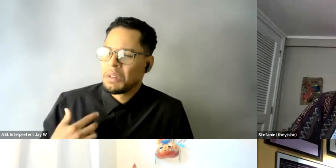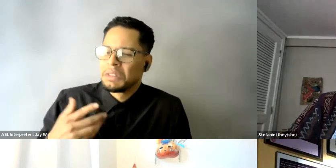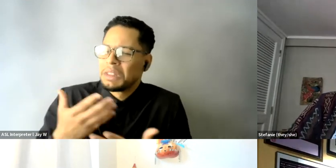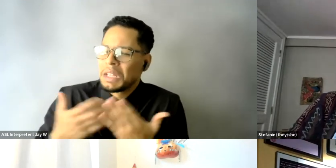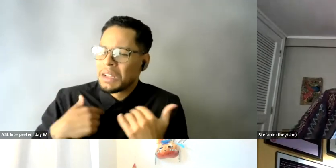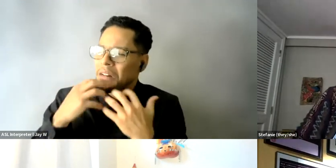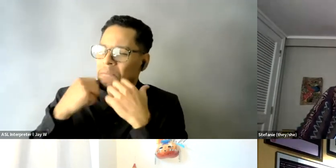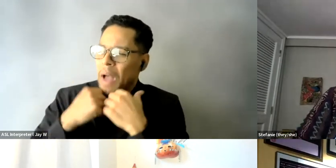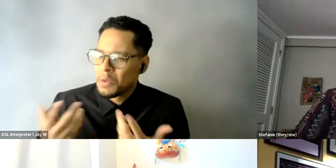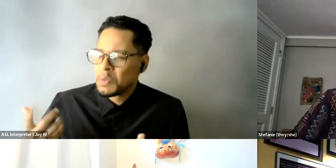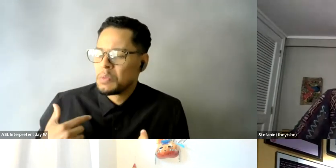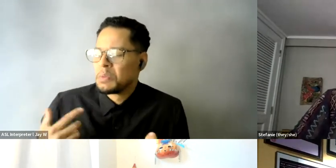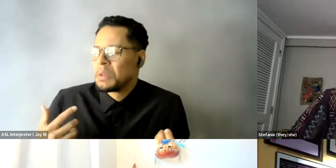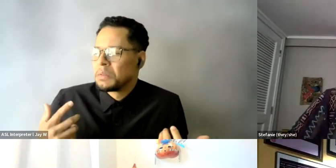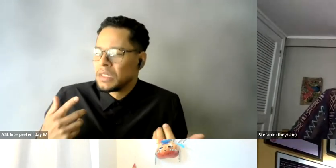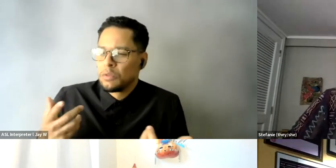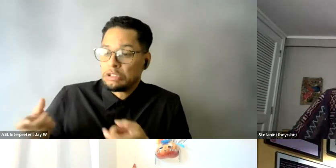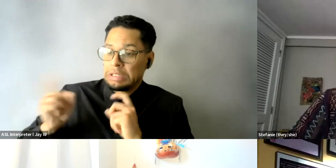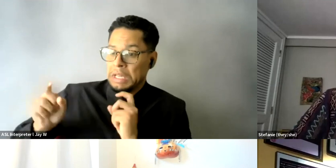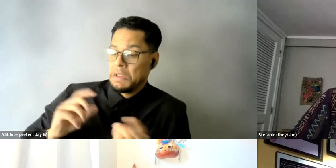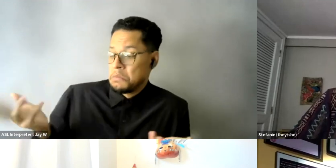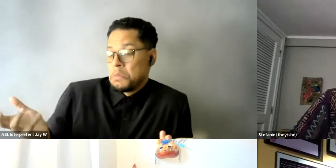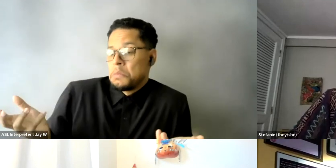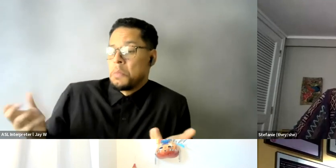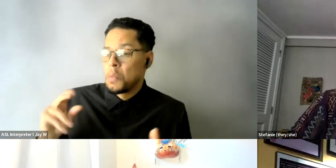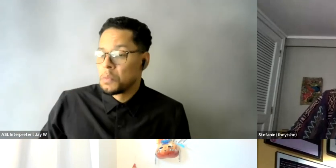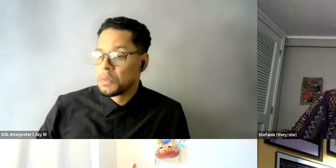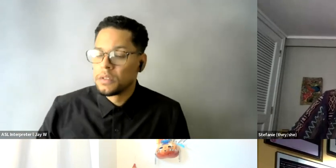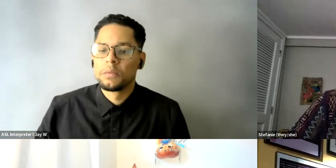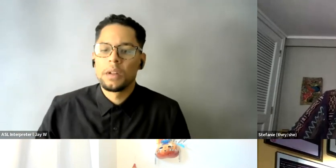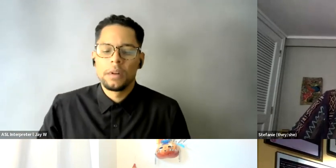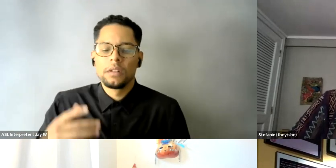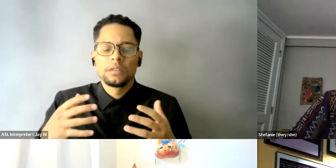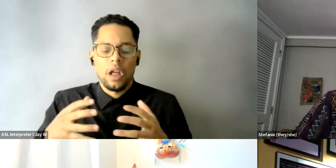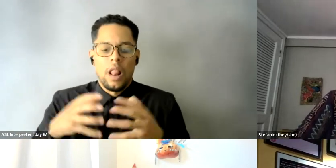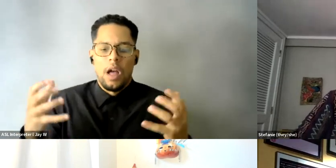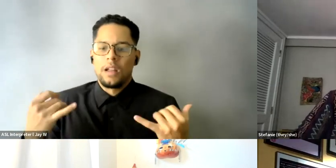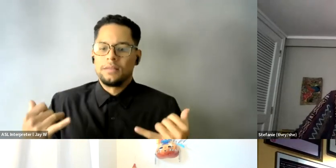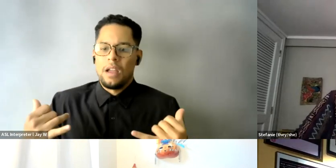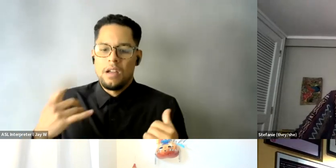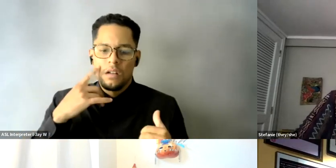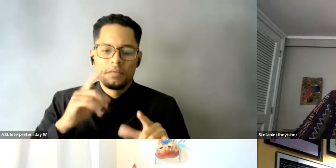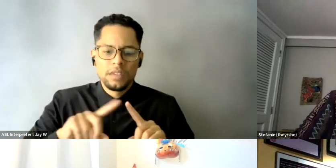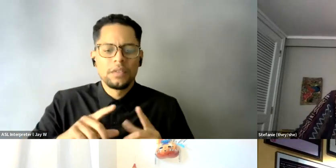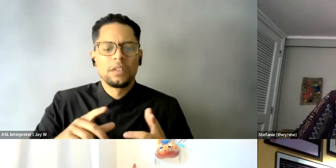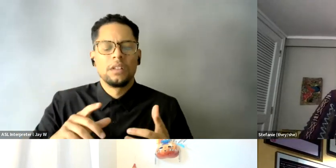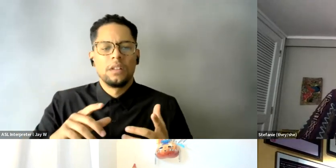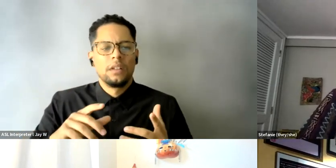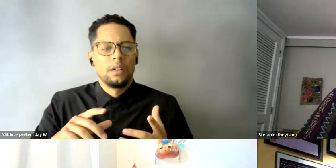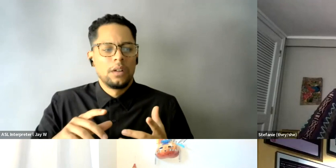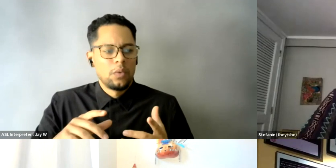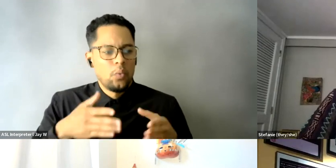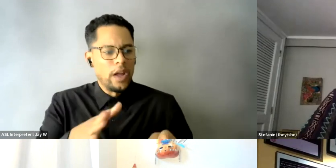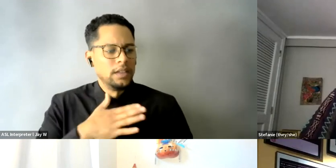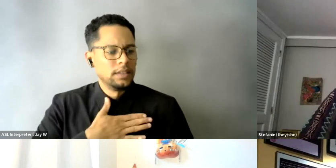think I see a lot of correctives I see that happening in different ways now, you know, but I feel like